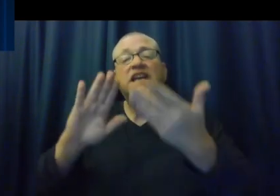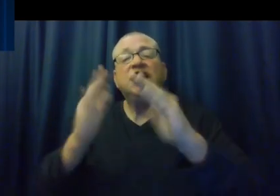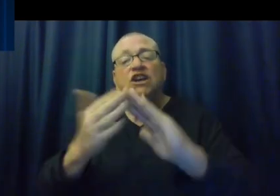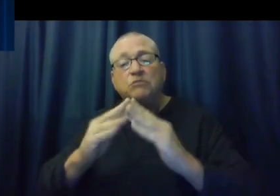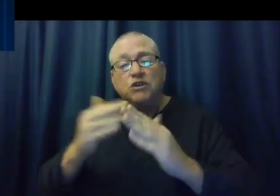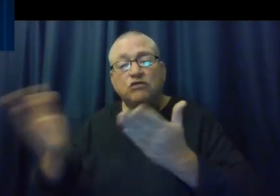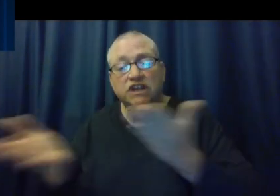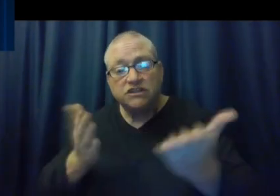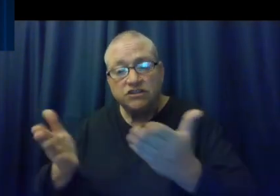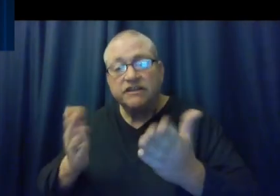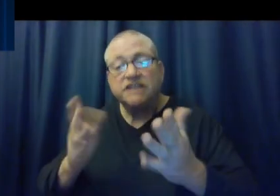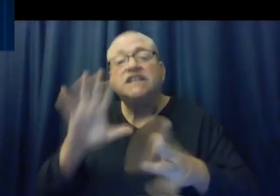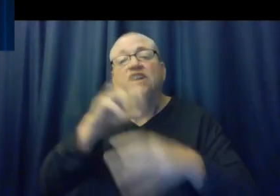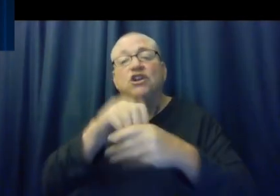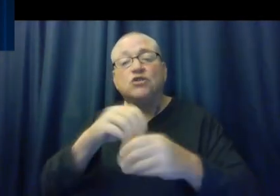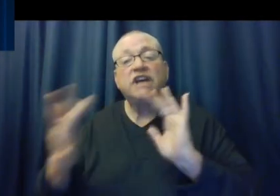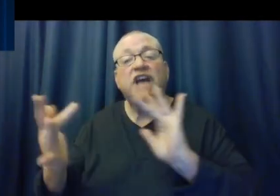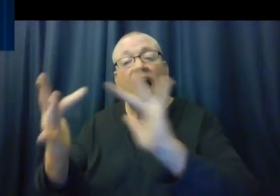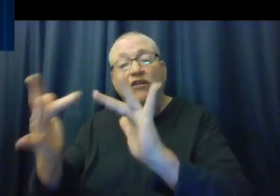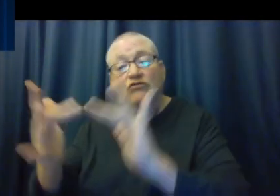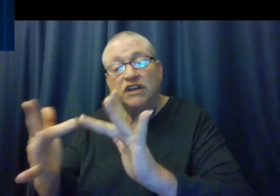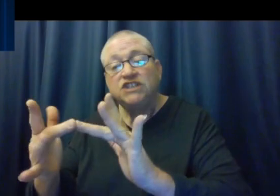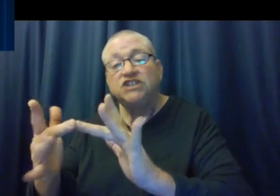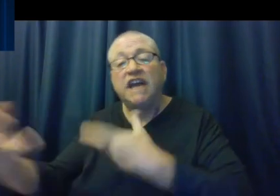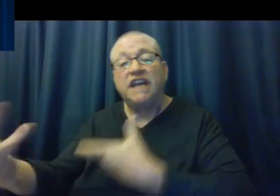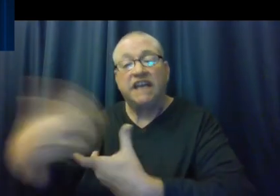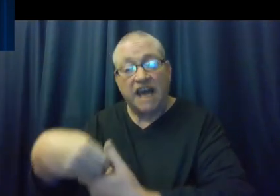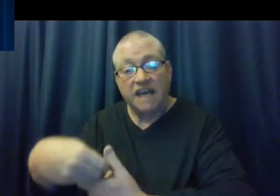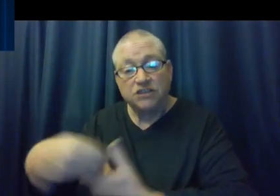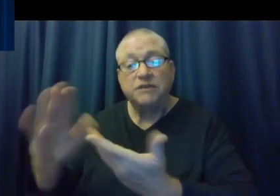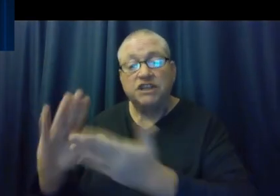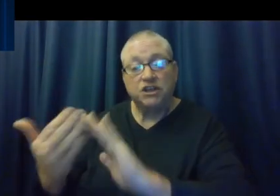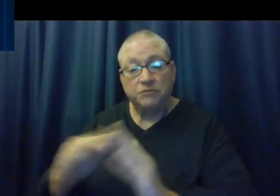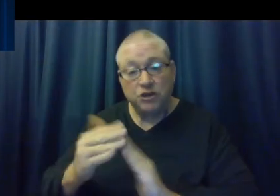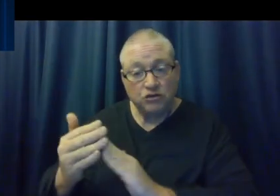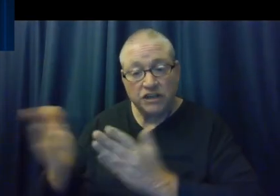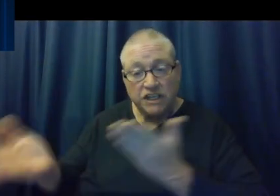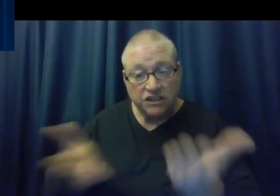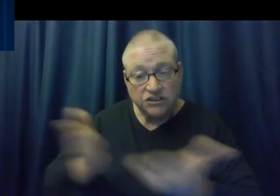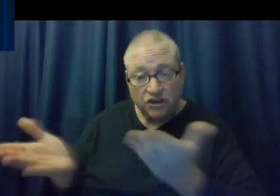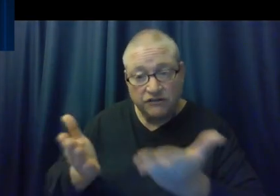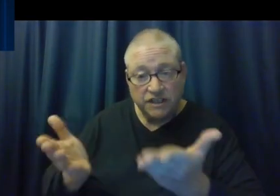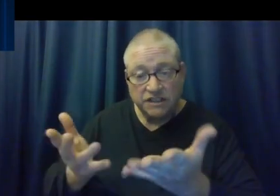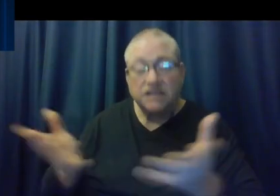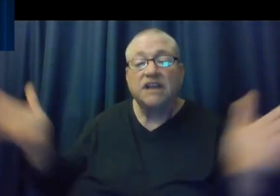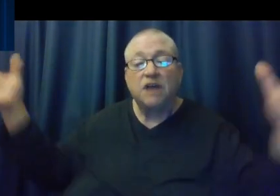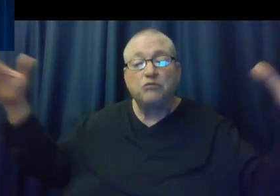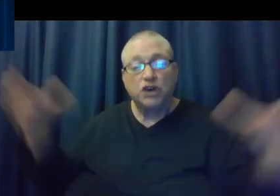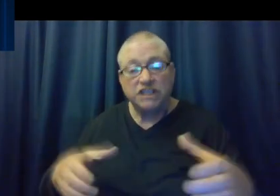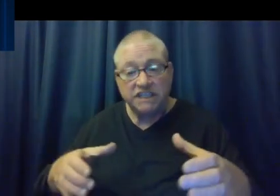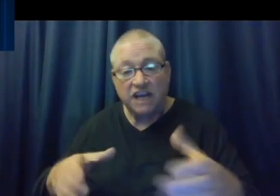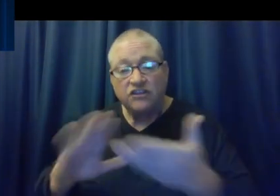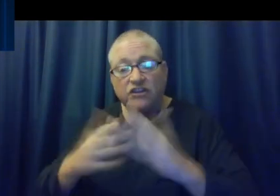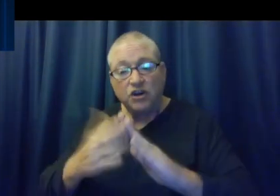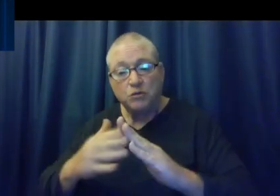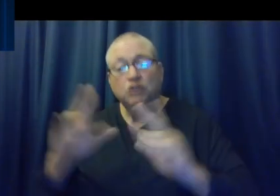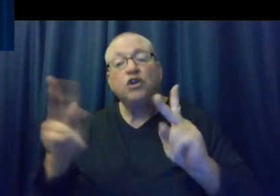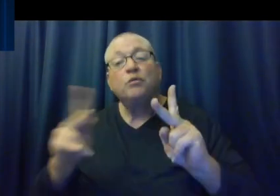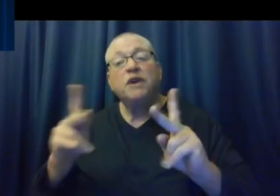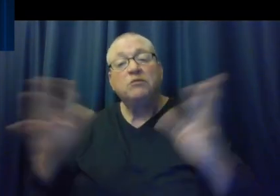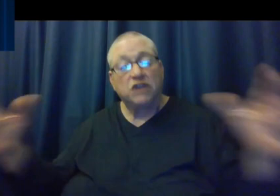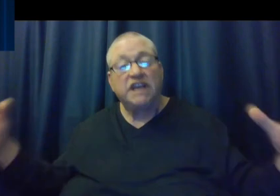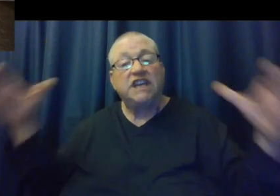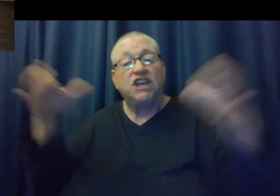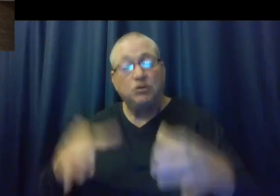outstanding community service, including outreach and engagement activities that benefit the well-being of the community at large or individuals in